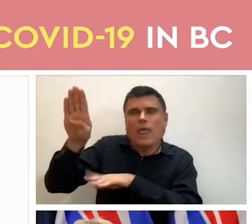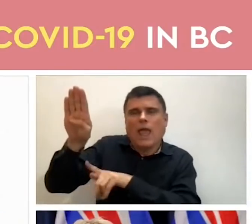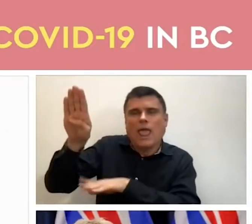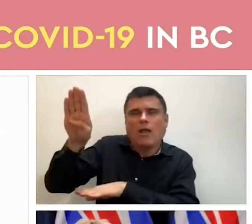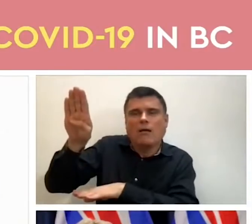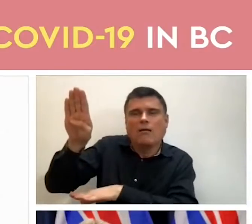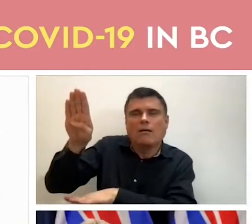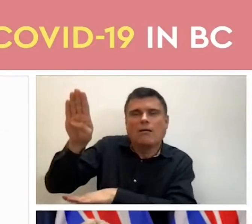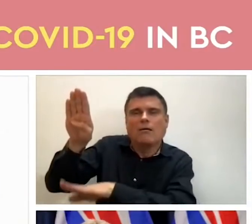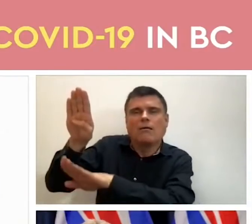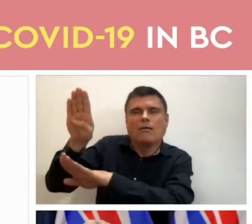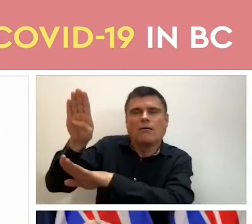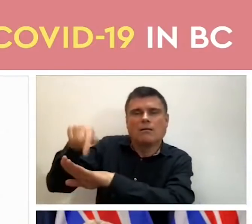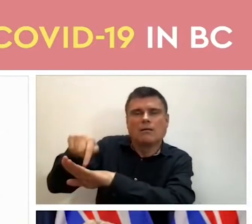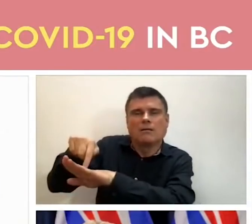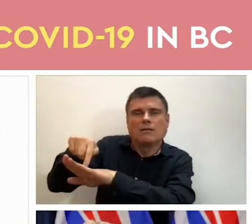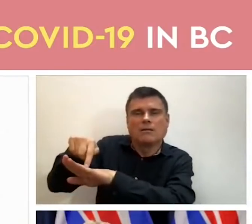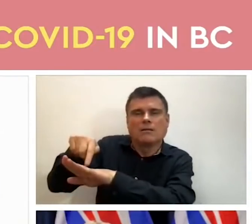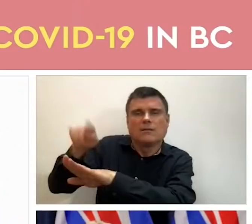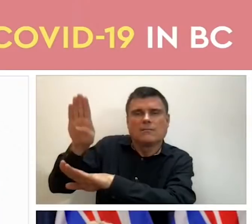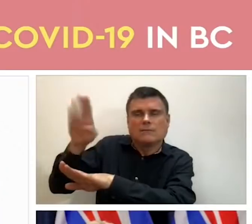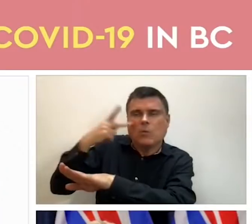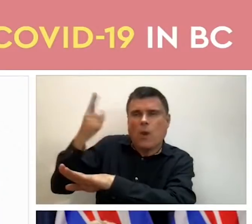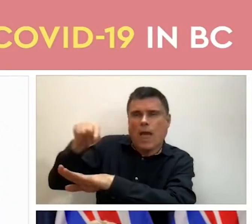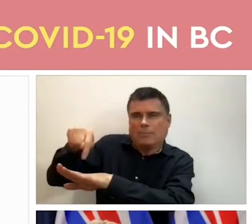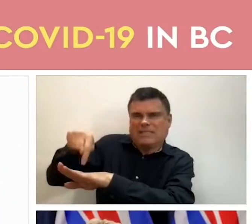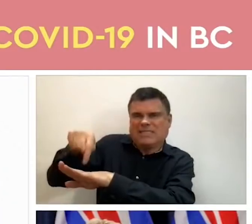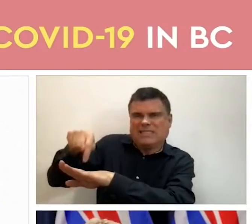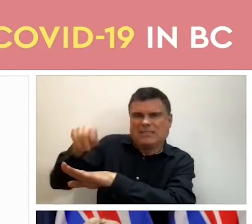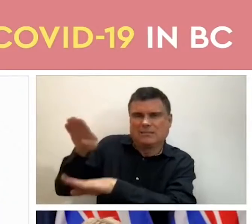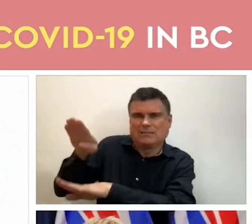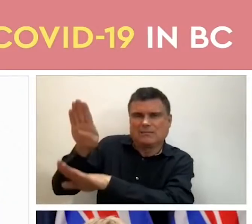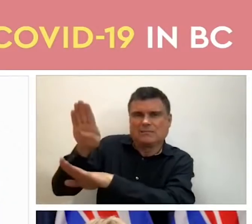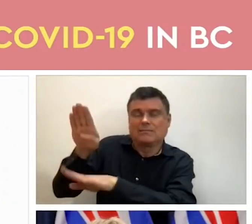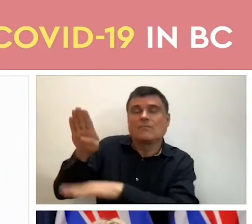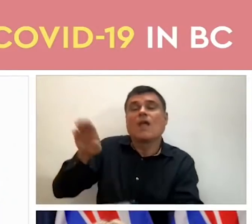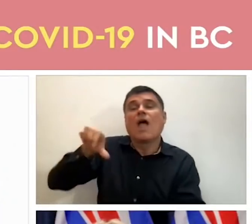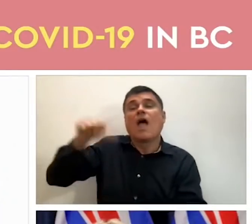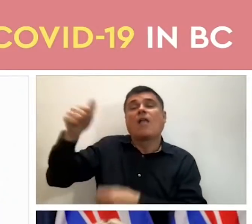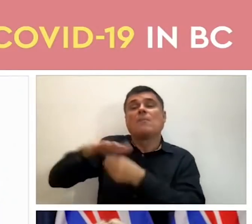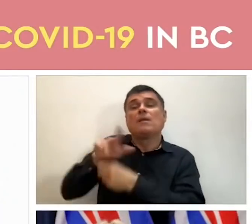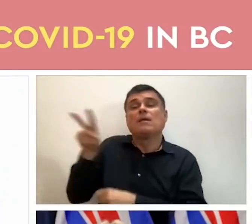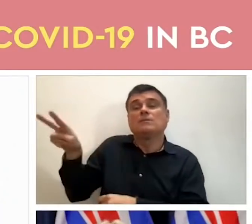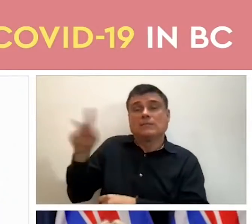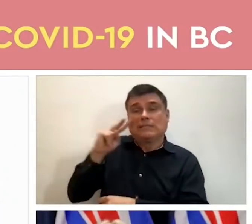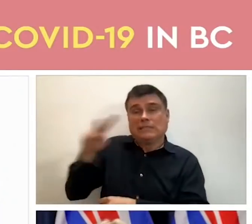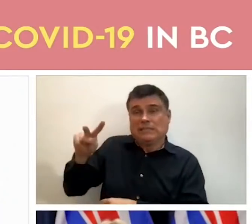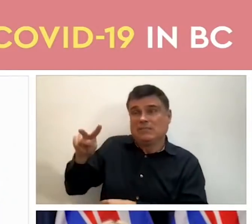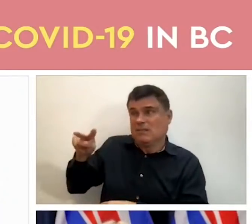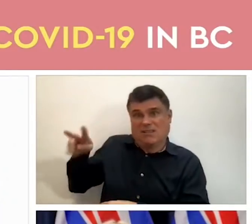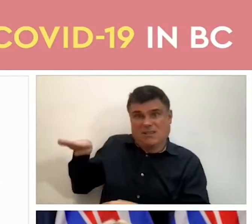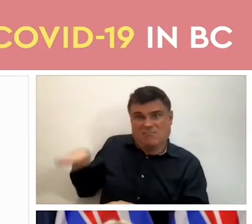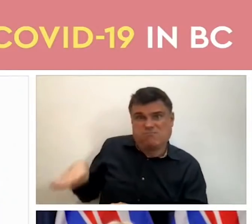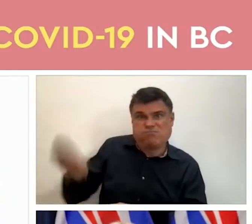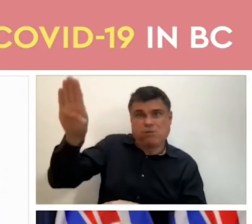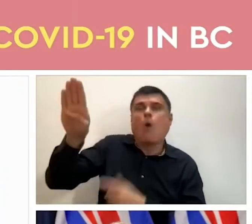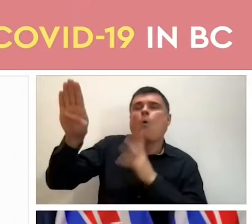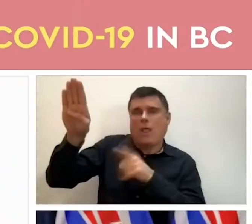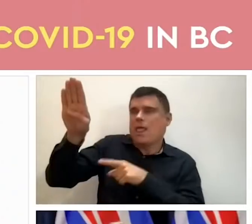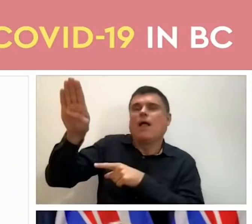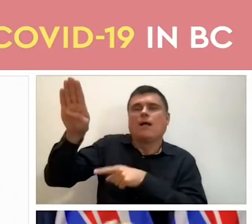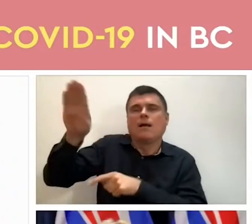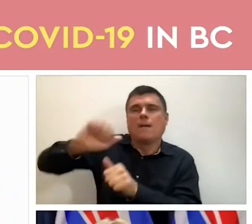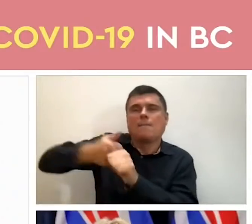This also reminds us, this slide reminds us that the risk is fundamentally different if you don't have